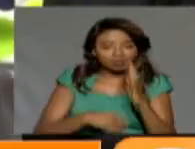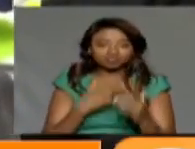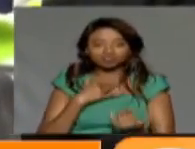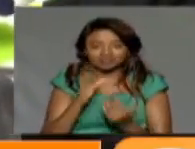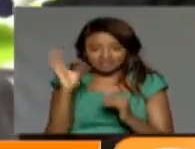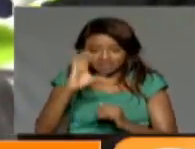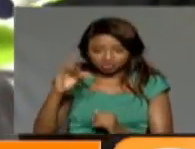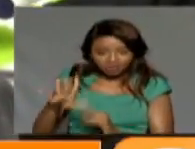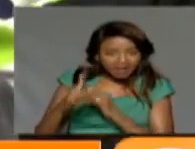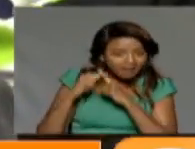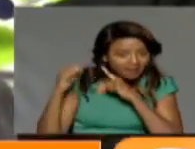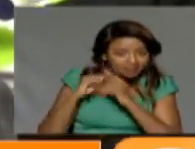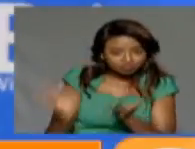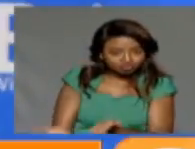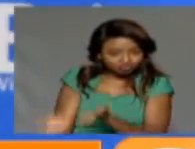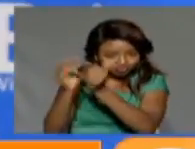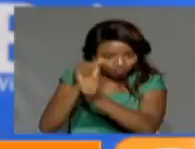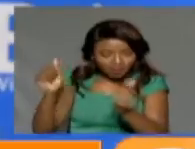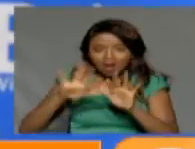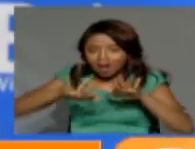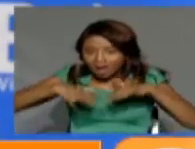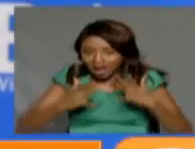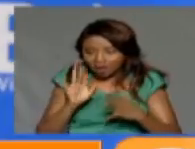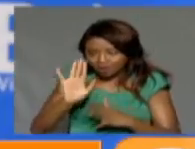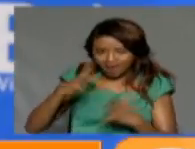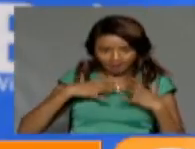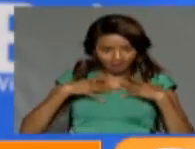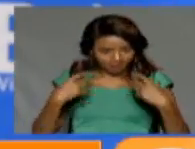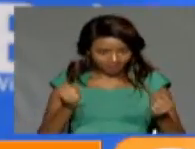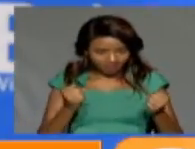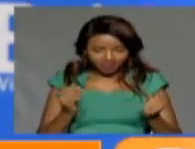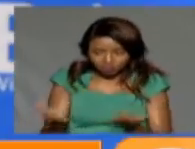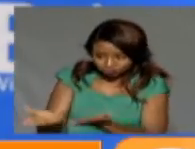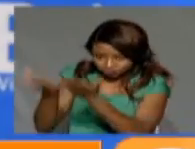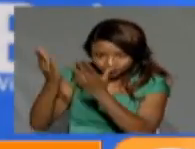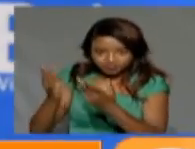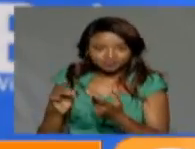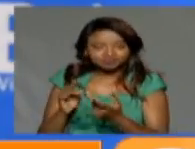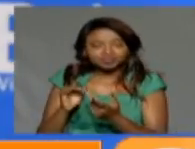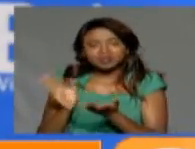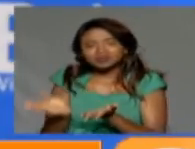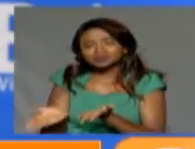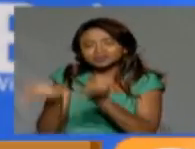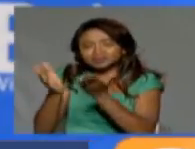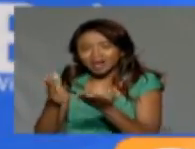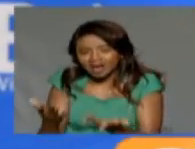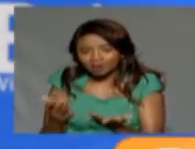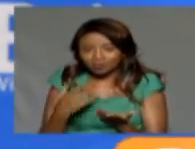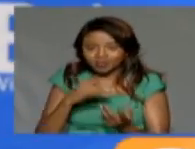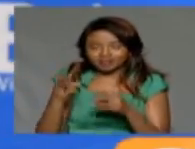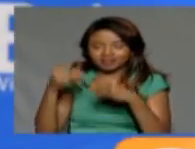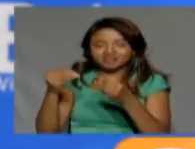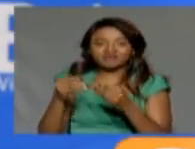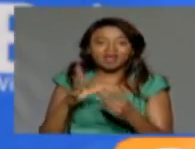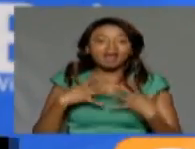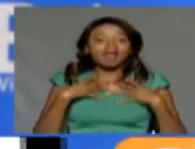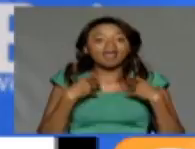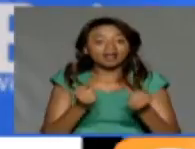experience, which in this case is to improve their well-being through healthy lifestyle options